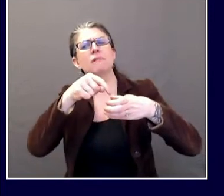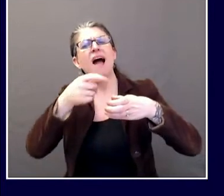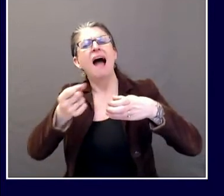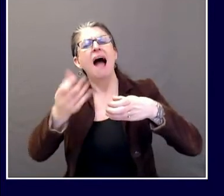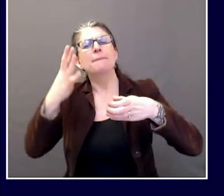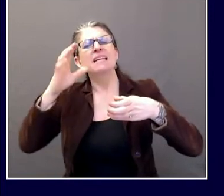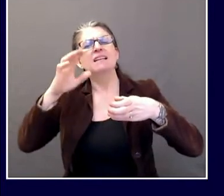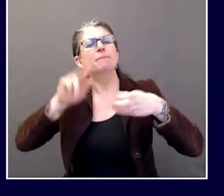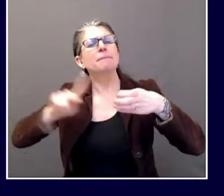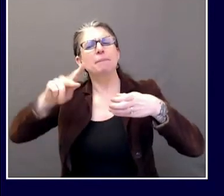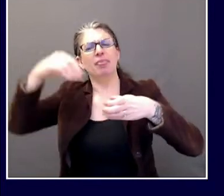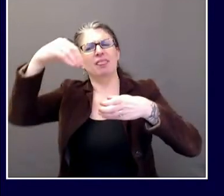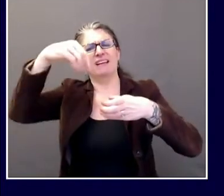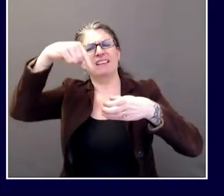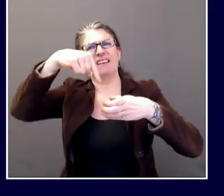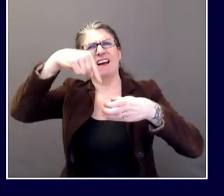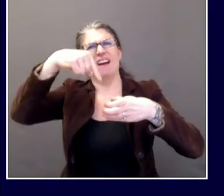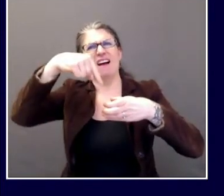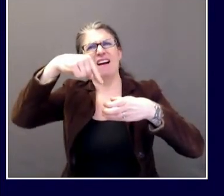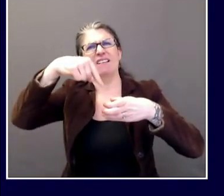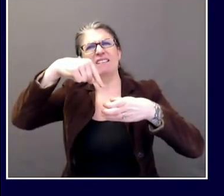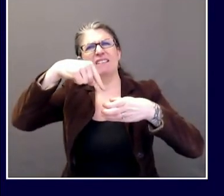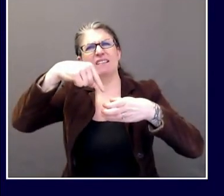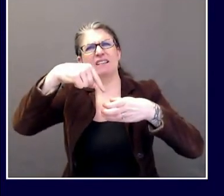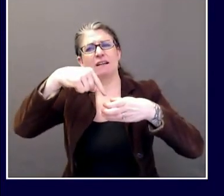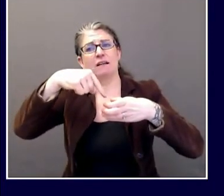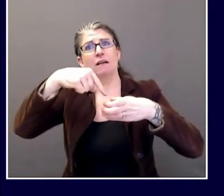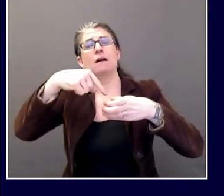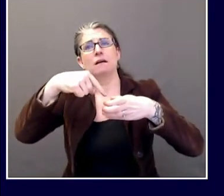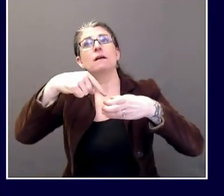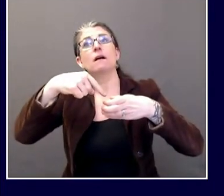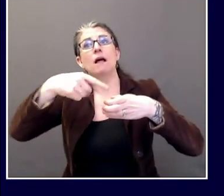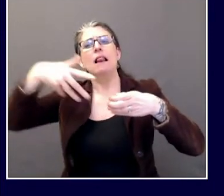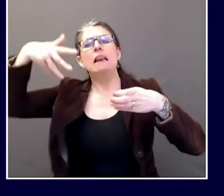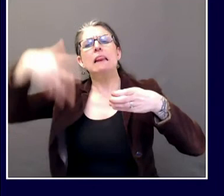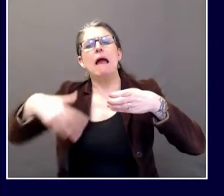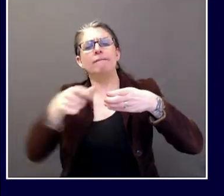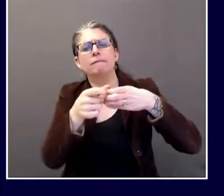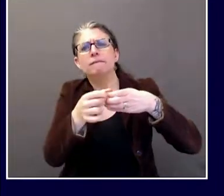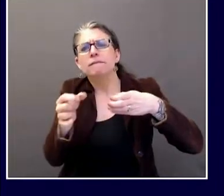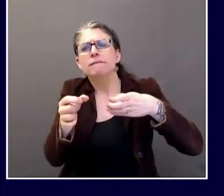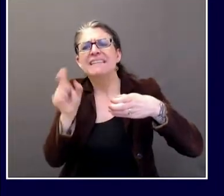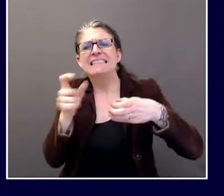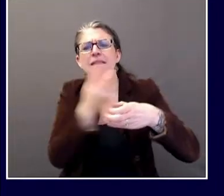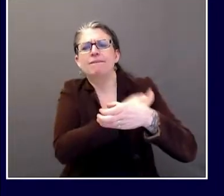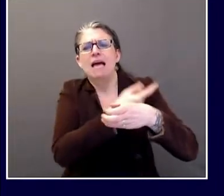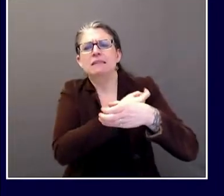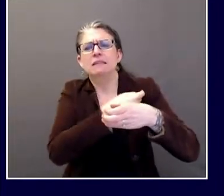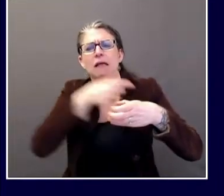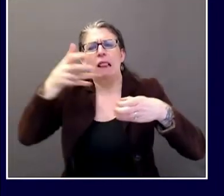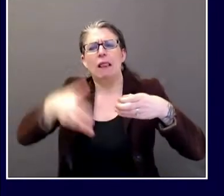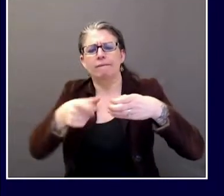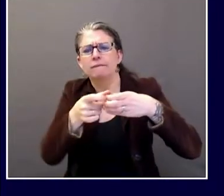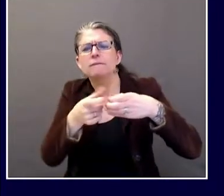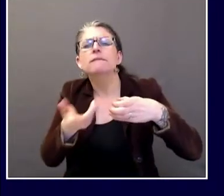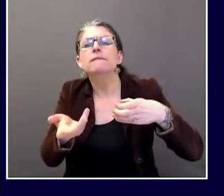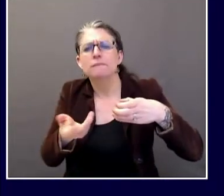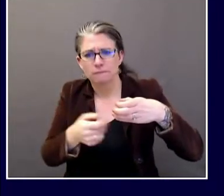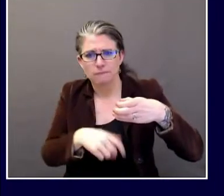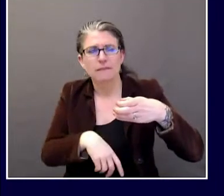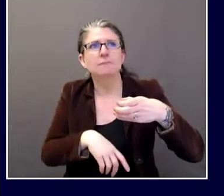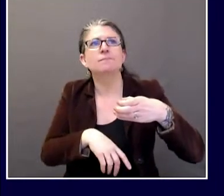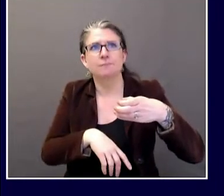That's right. With the addition of law enforcement, as well as certain individuals who are critical